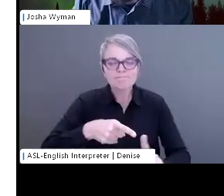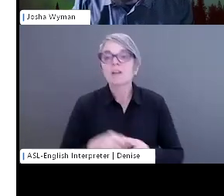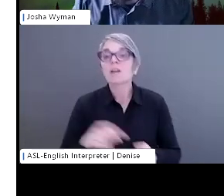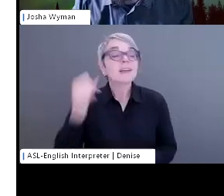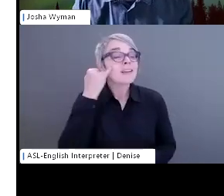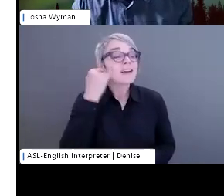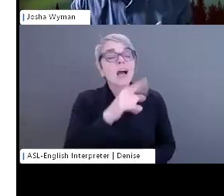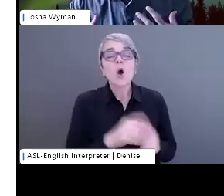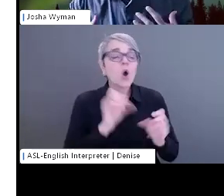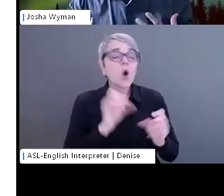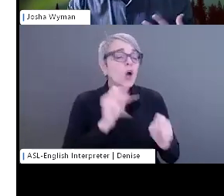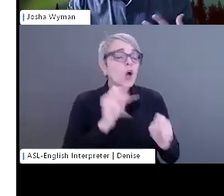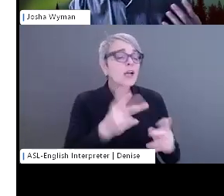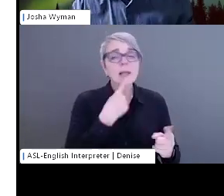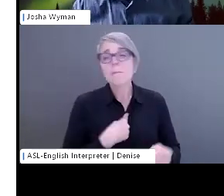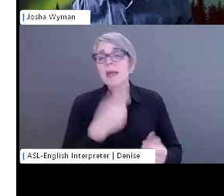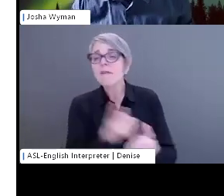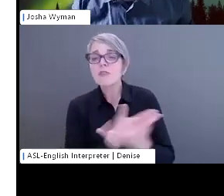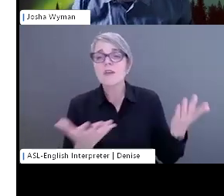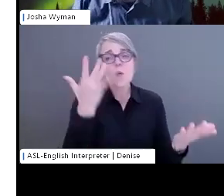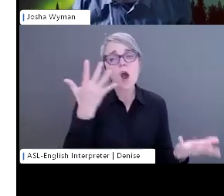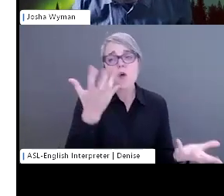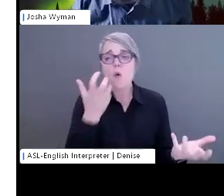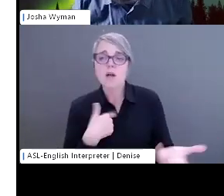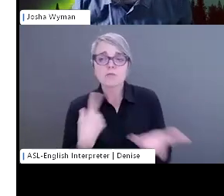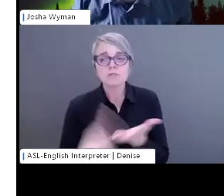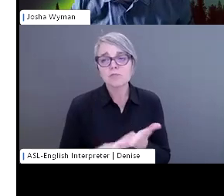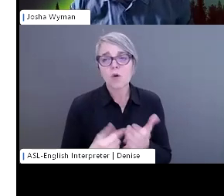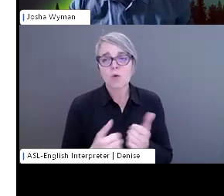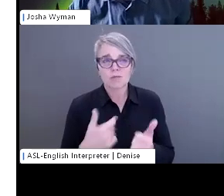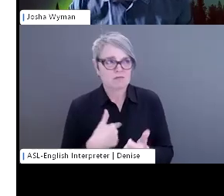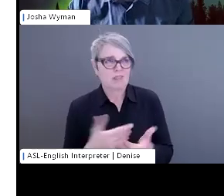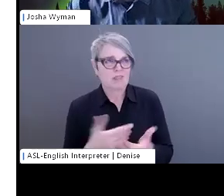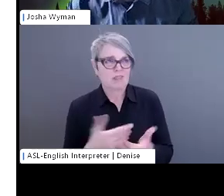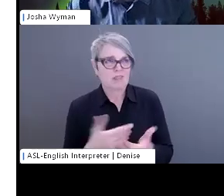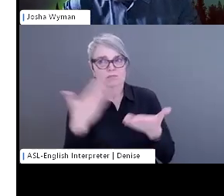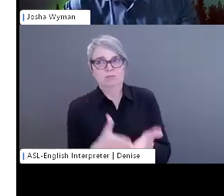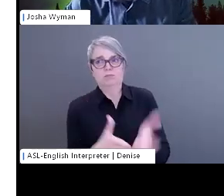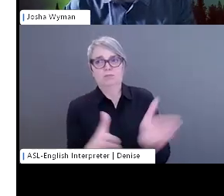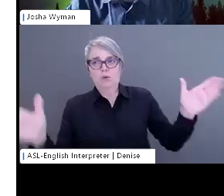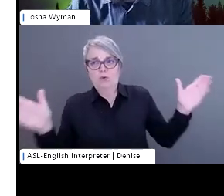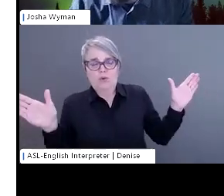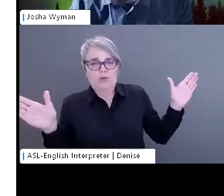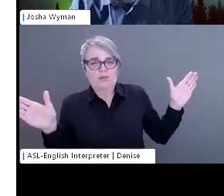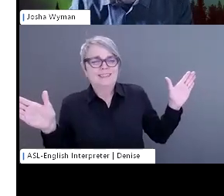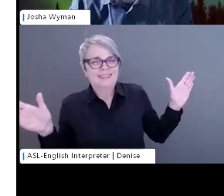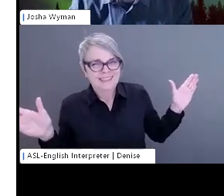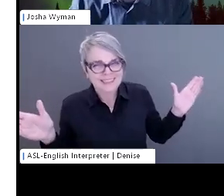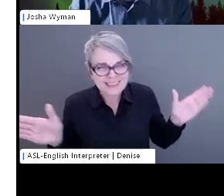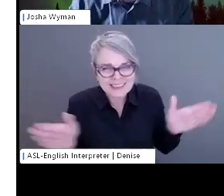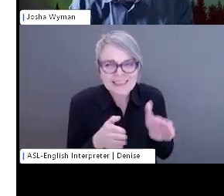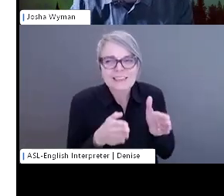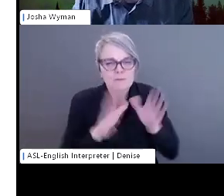want to talk to me today, that is a very broad question to ask. And so keeping it more focused to a specific